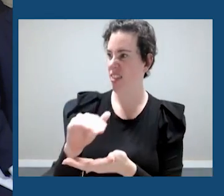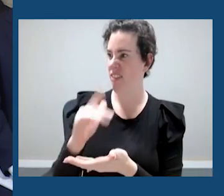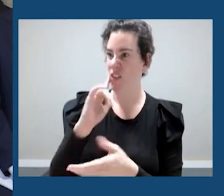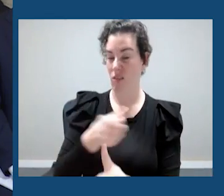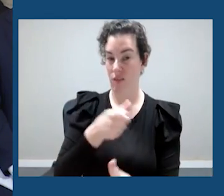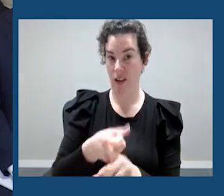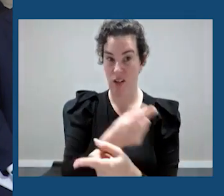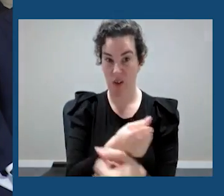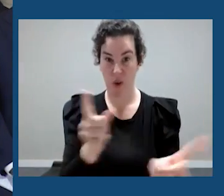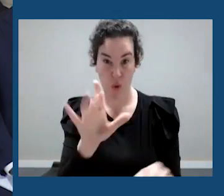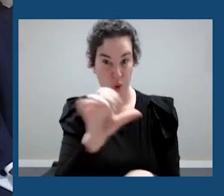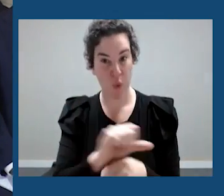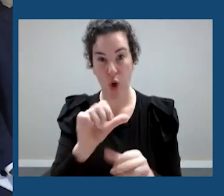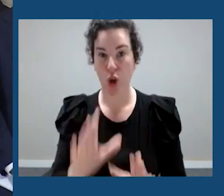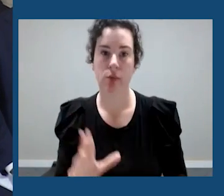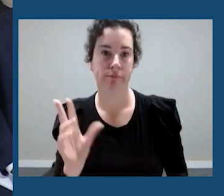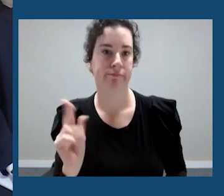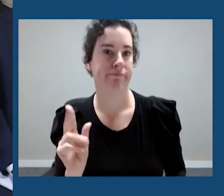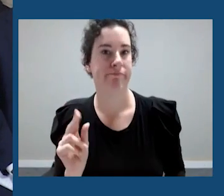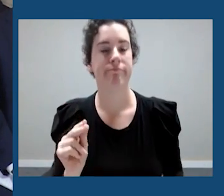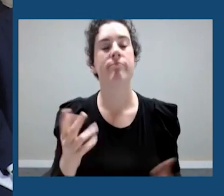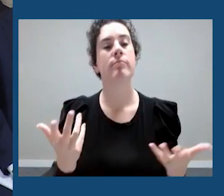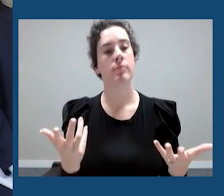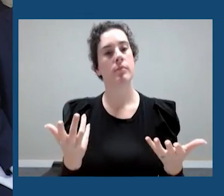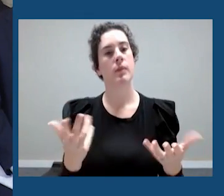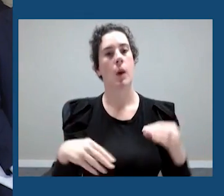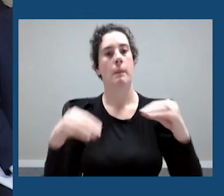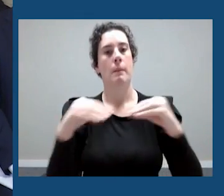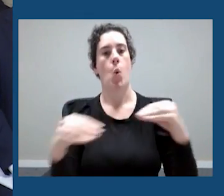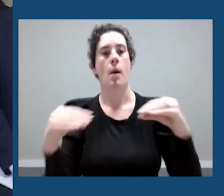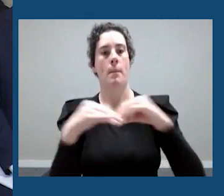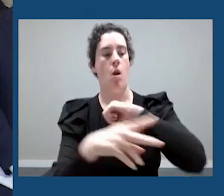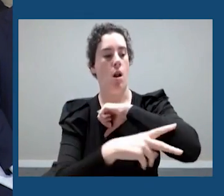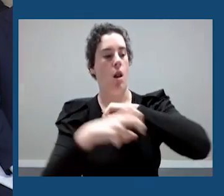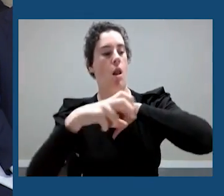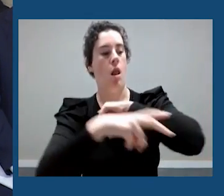And I'll tell you, more and more shoplifting incidences are turning violent.